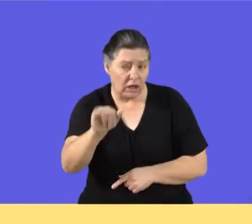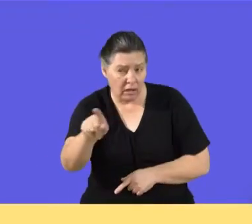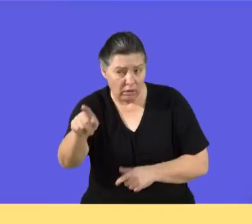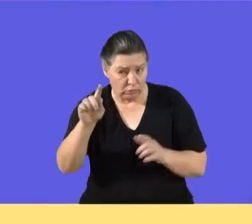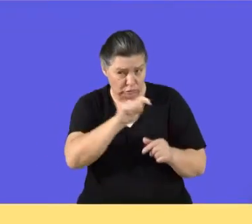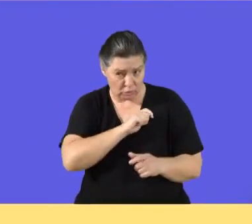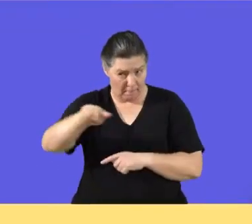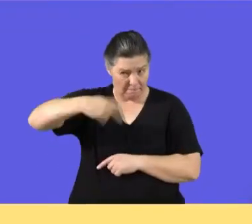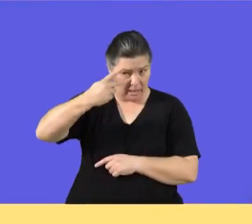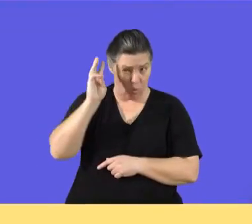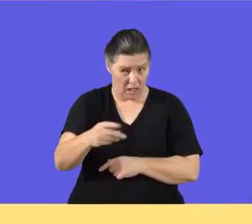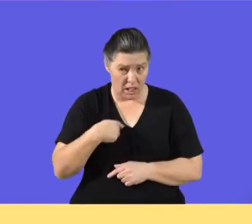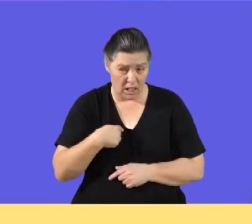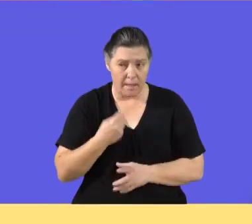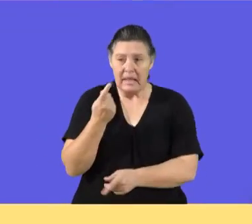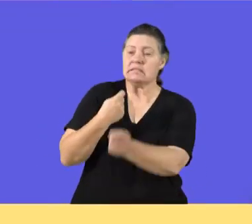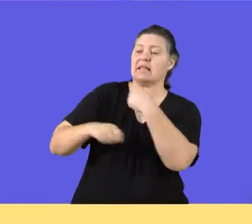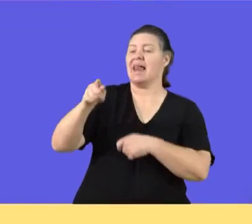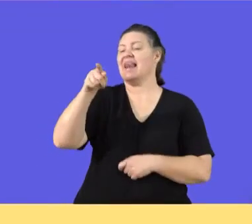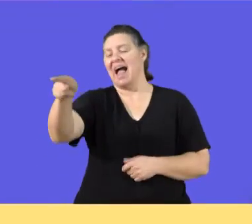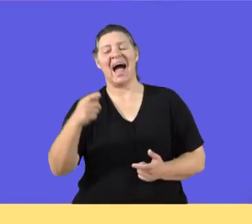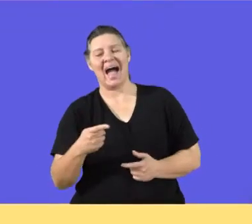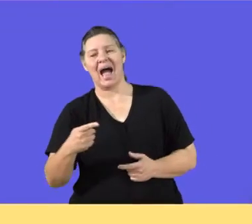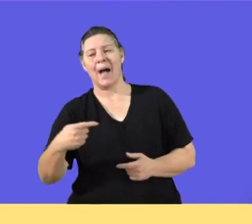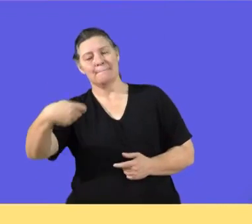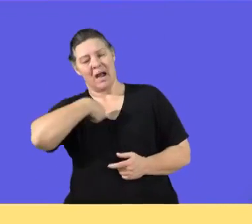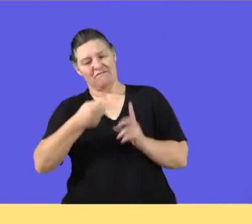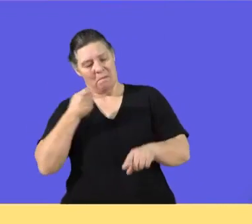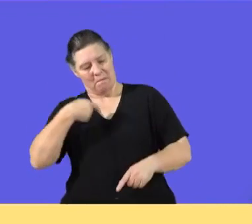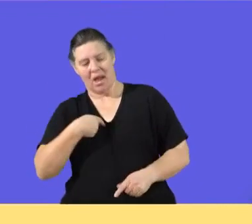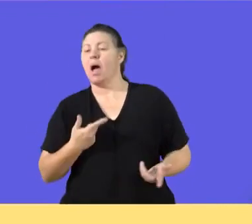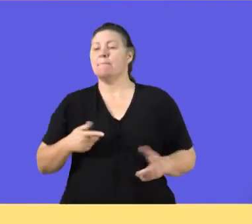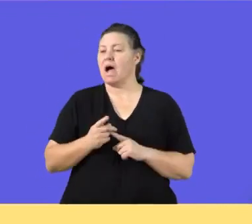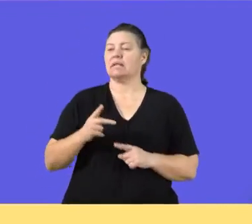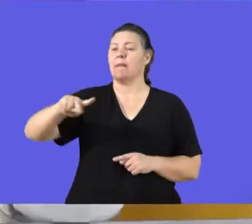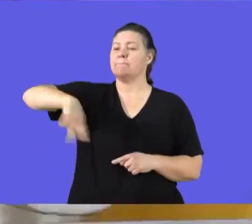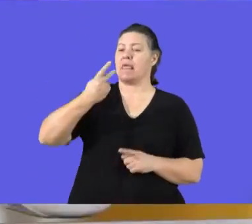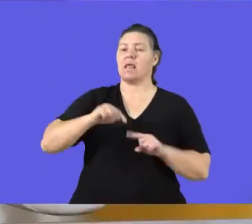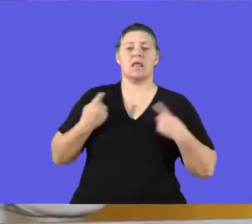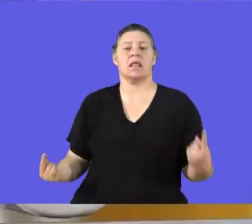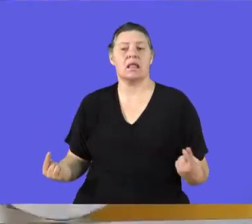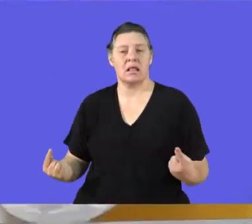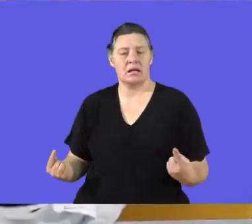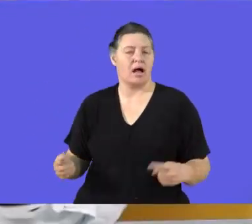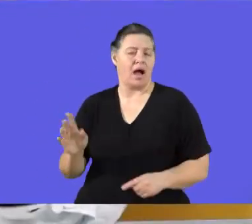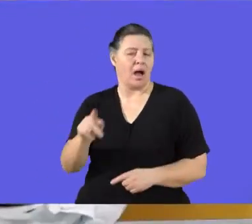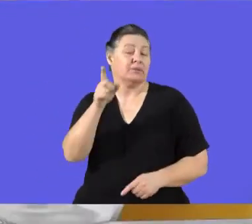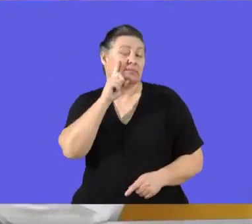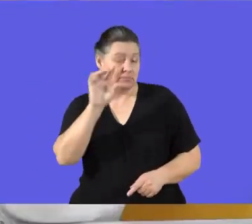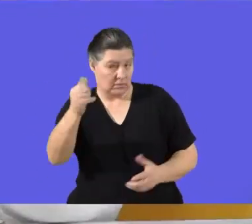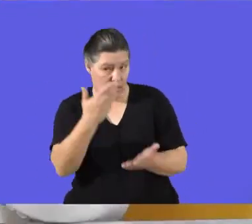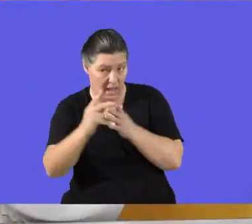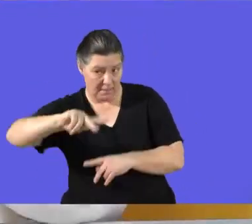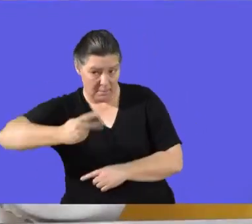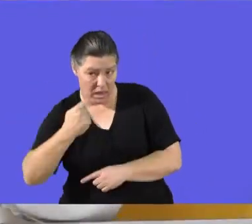must be carefully selected, checking if they are creditworthy. The last thing we would want is to sell goods to someone who cannot pay us. So